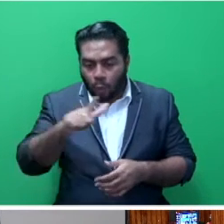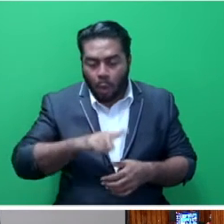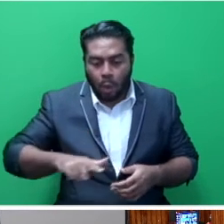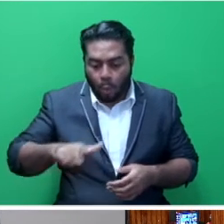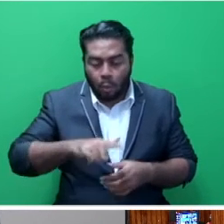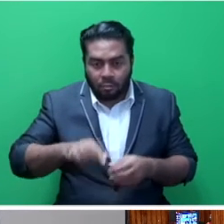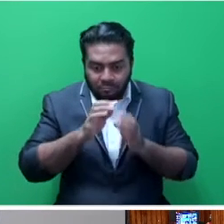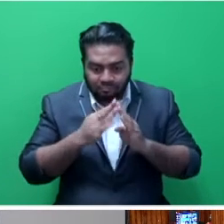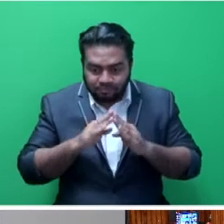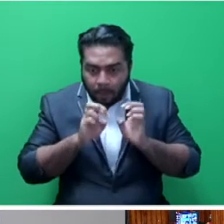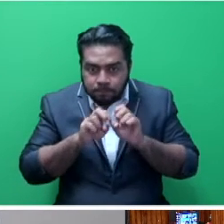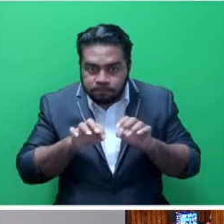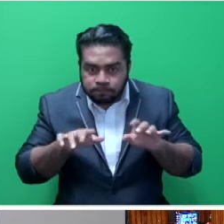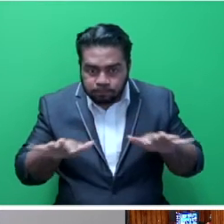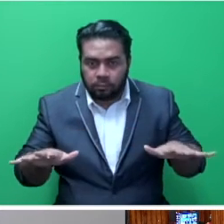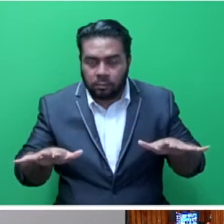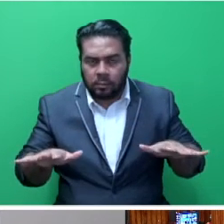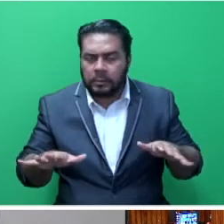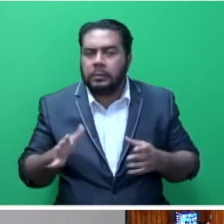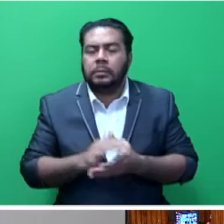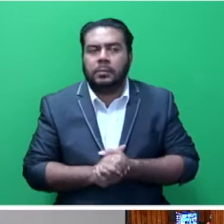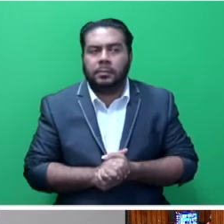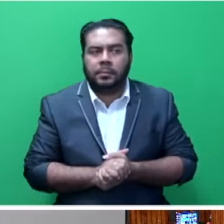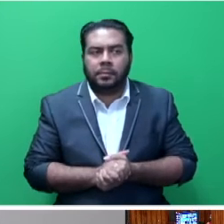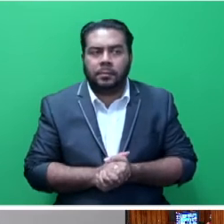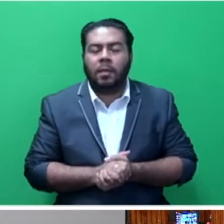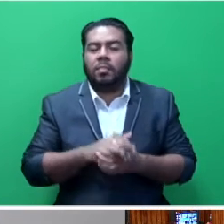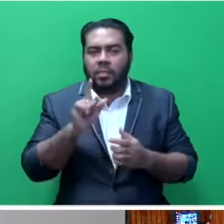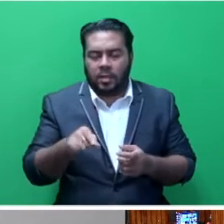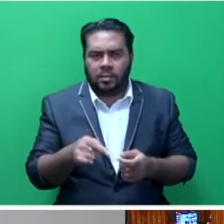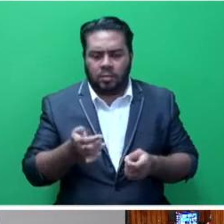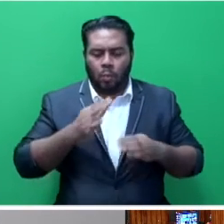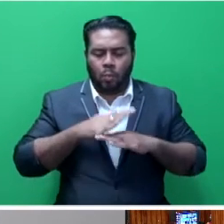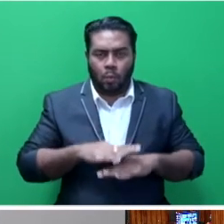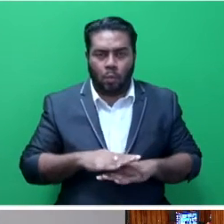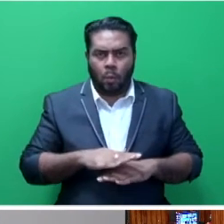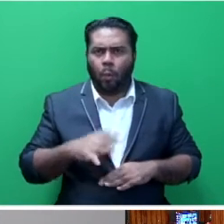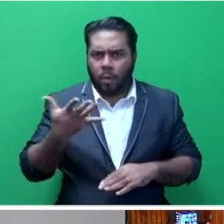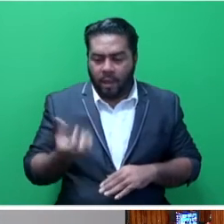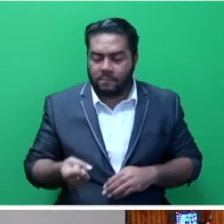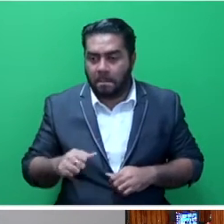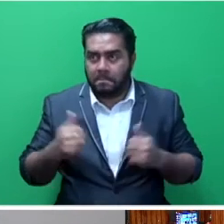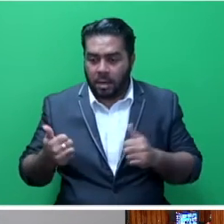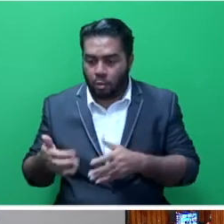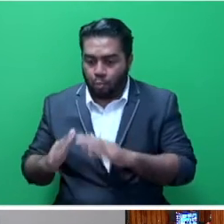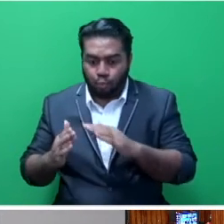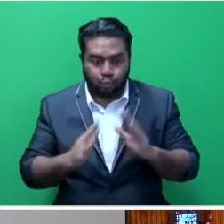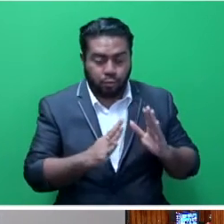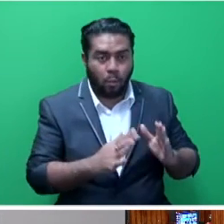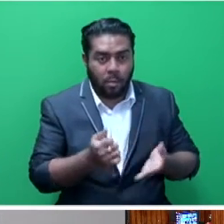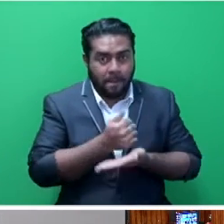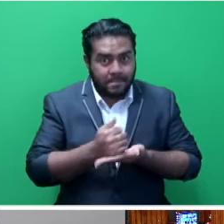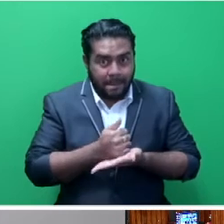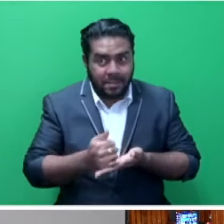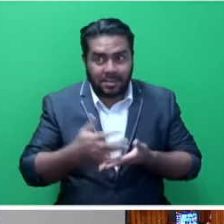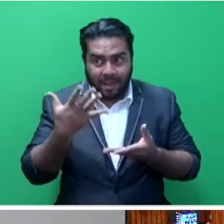they are community cases. And this gives us some relief. Though the clusters may, in terms of the numbers, may be big, but